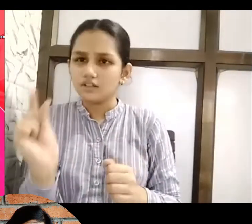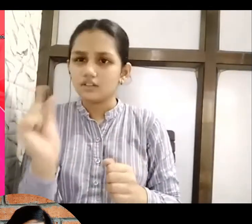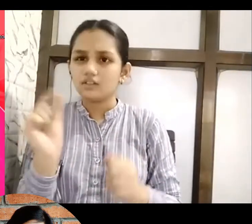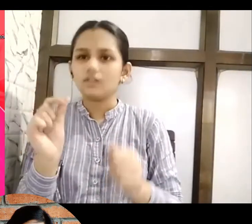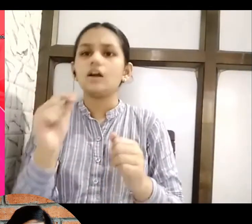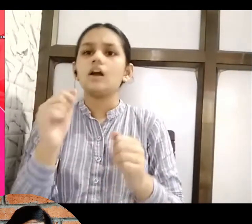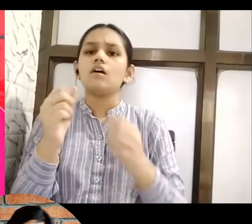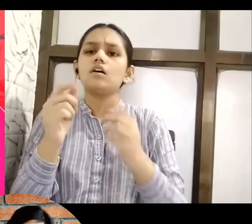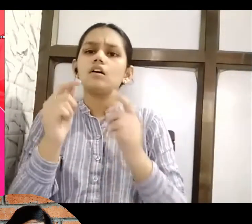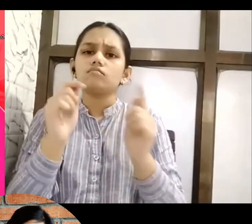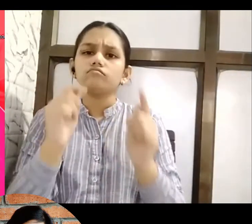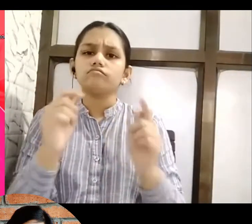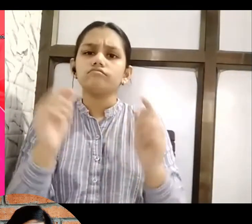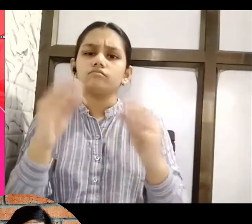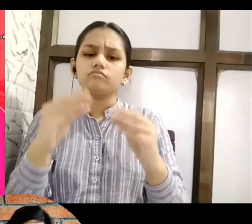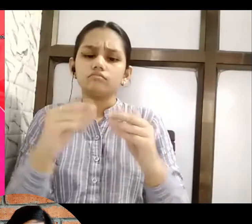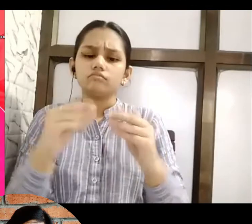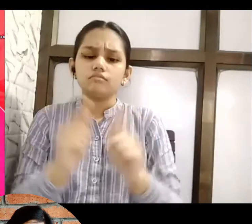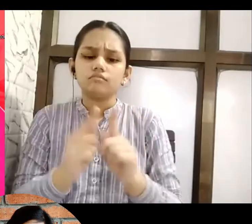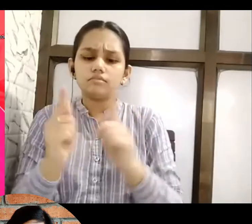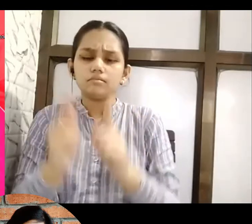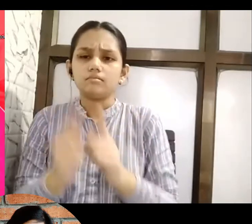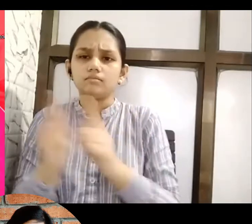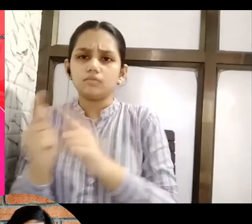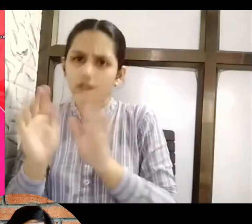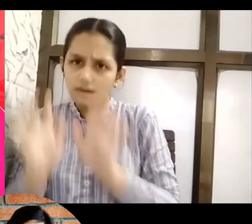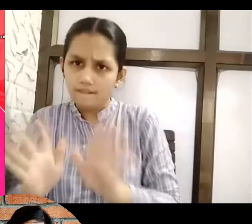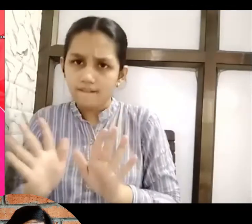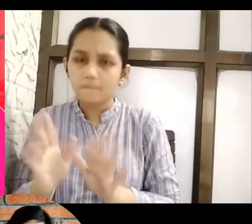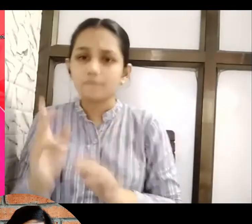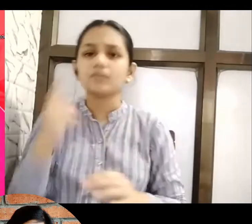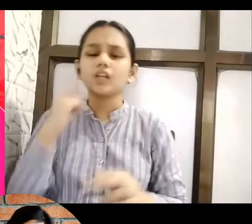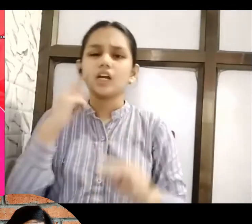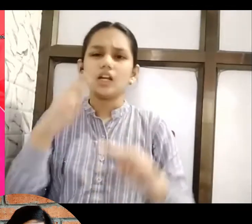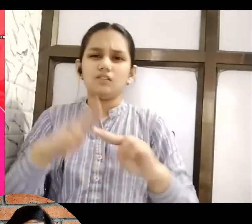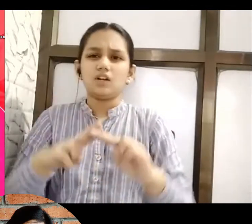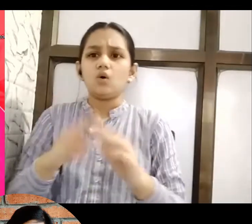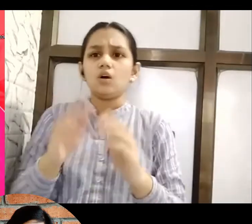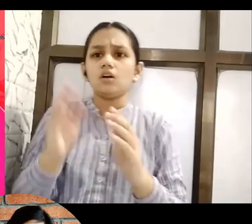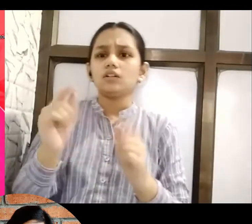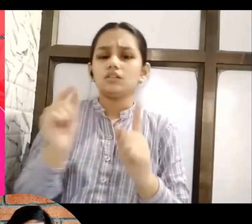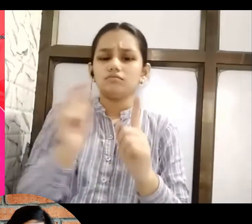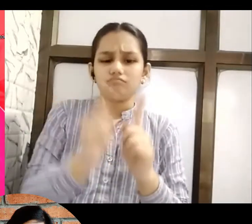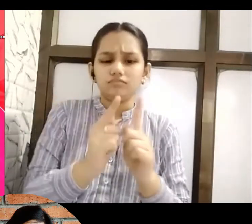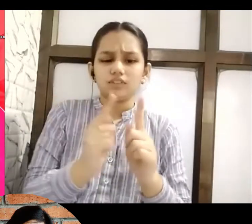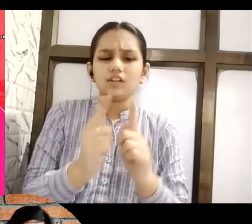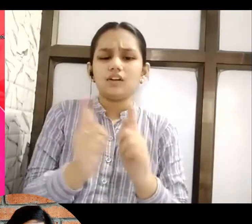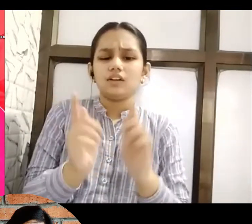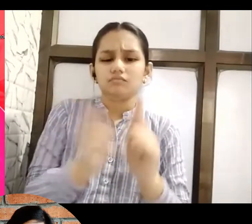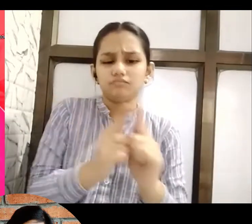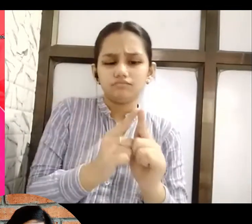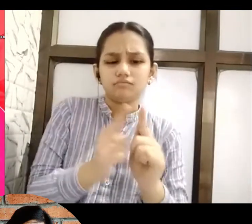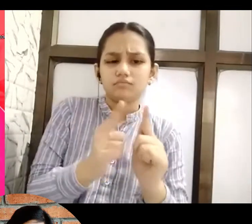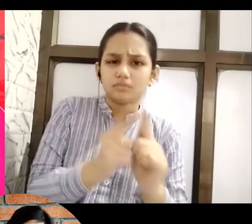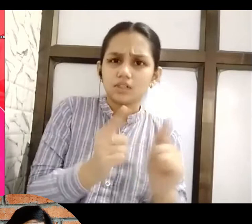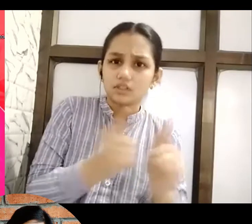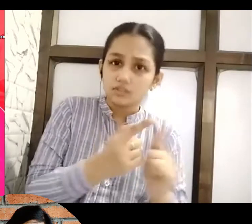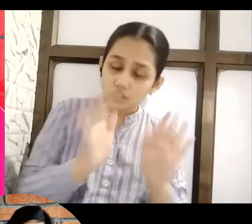space, I can reduce the space. The second thing is showing me line